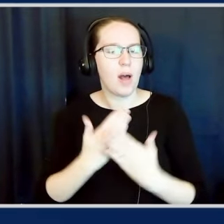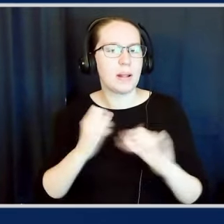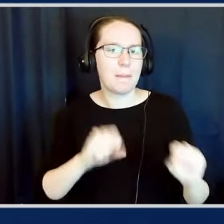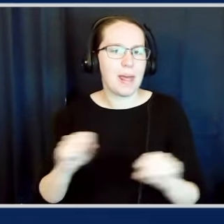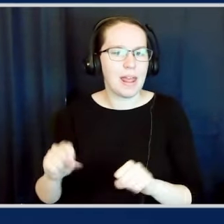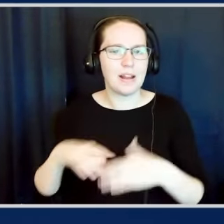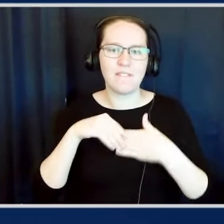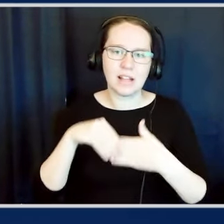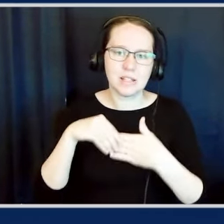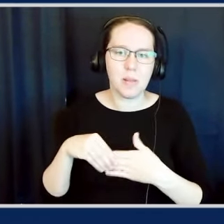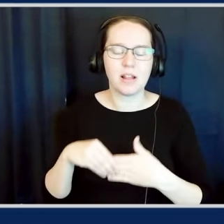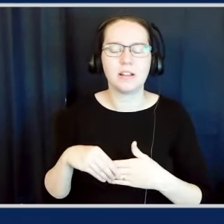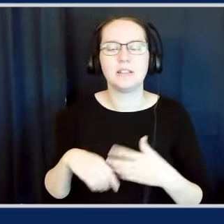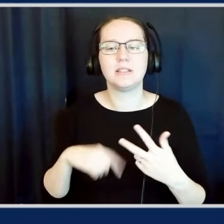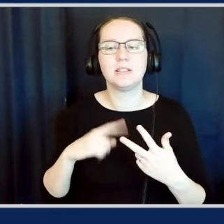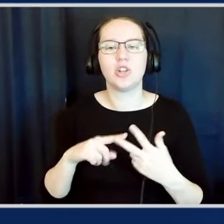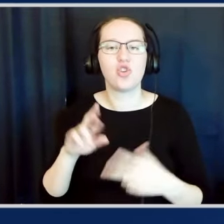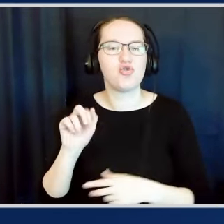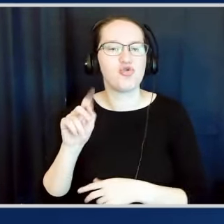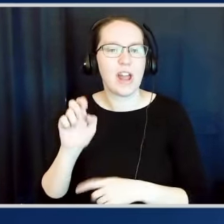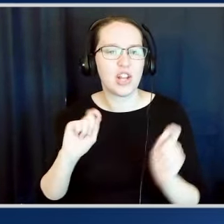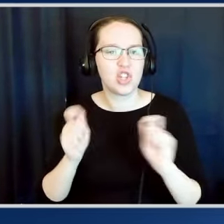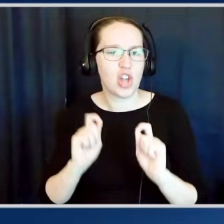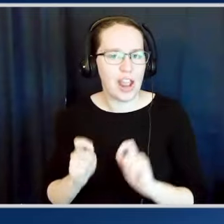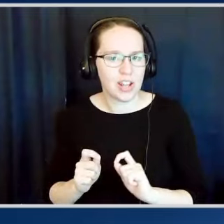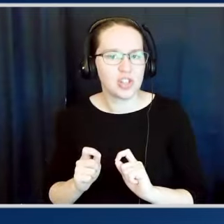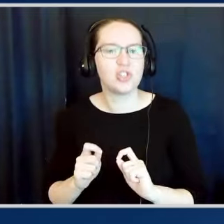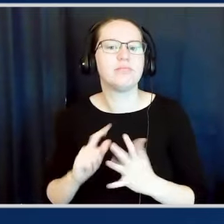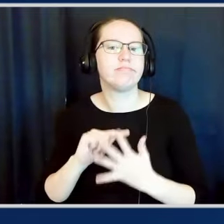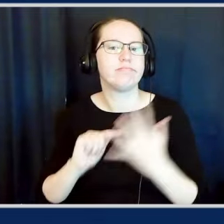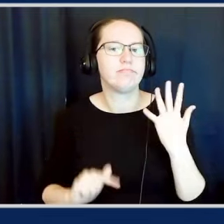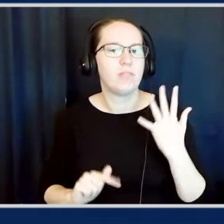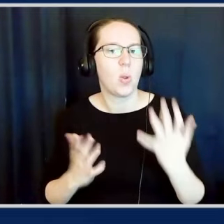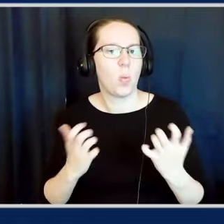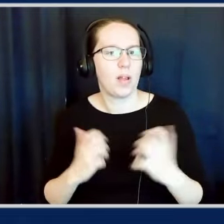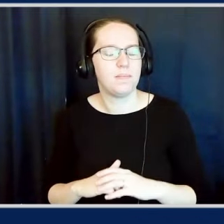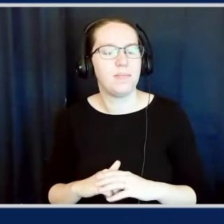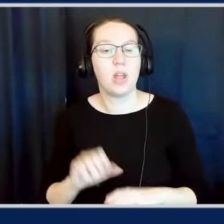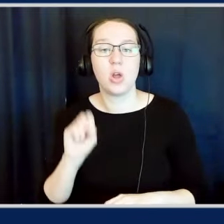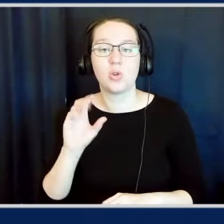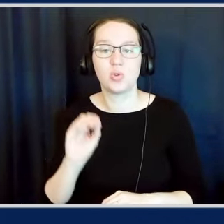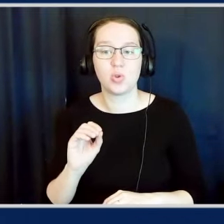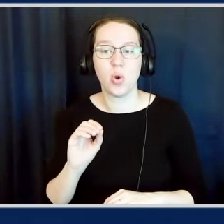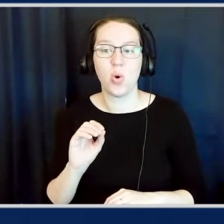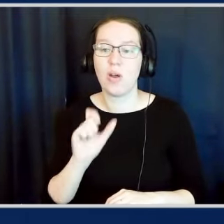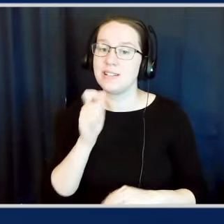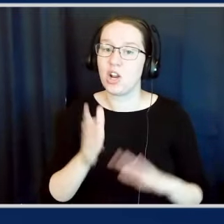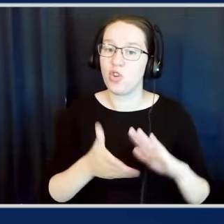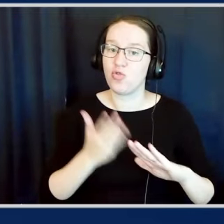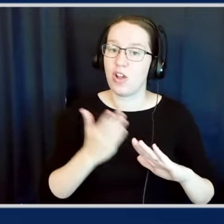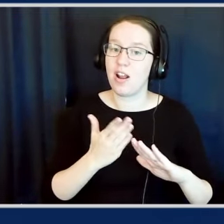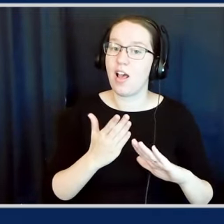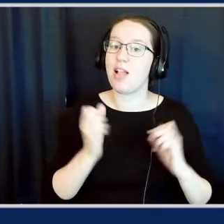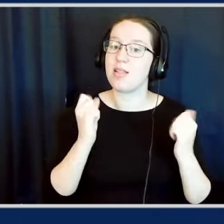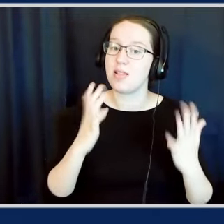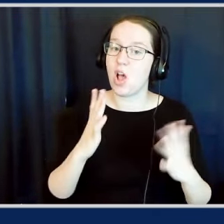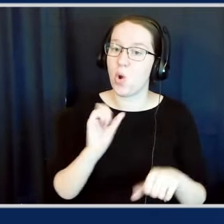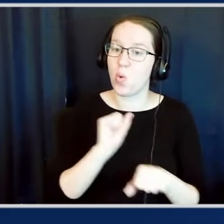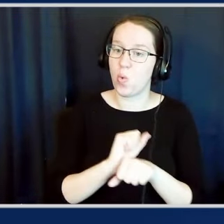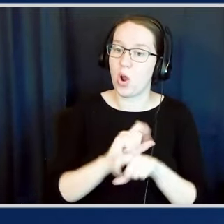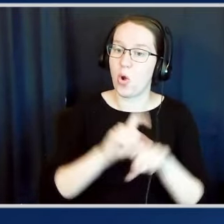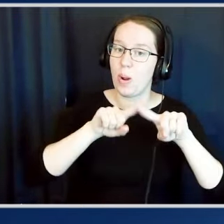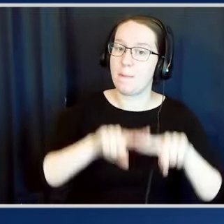flexibility, the rate of change that would enable. And so they actually moved from running a lot of their workloads based